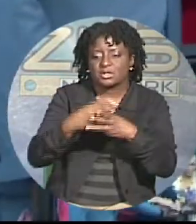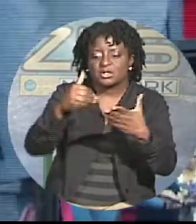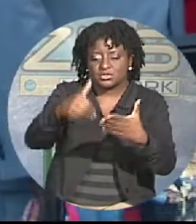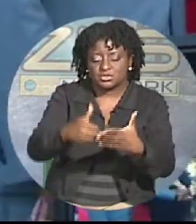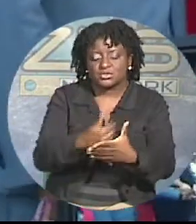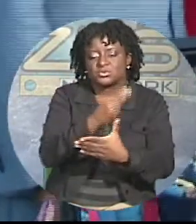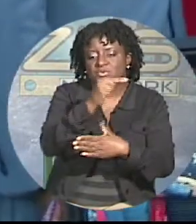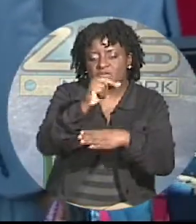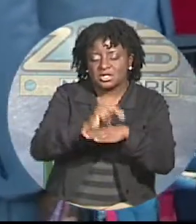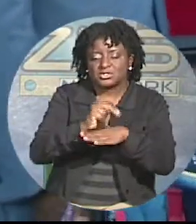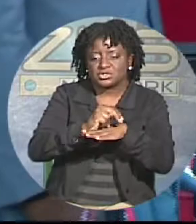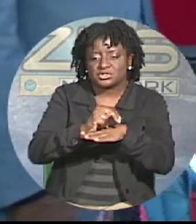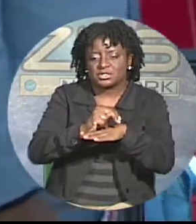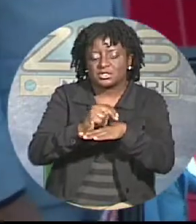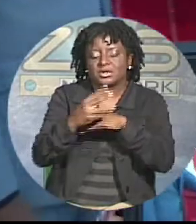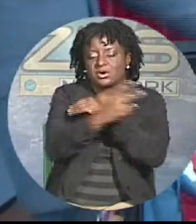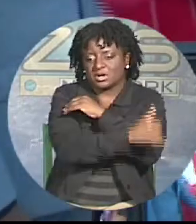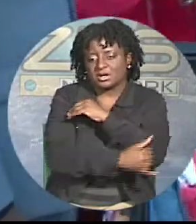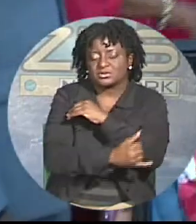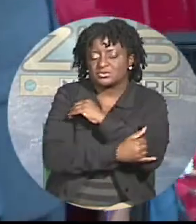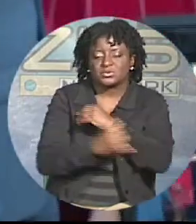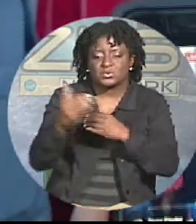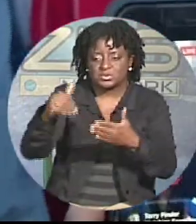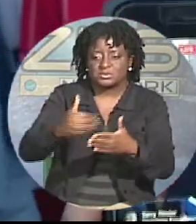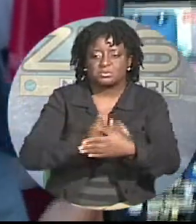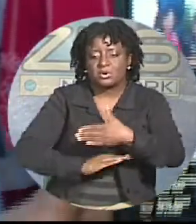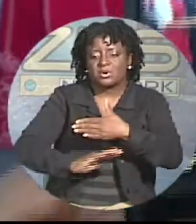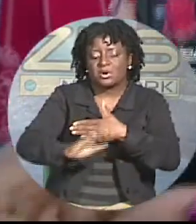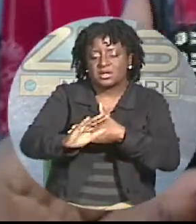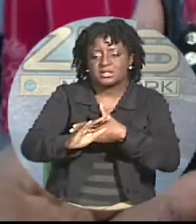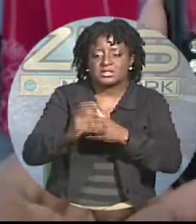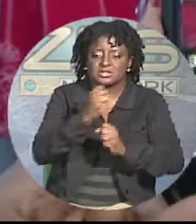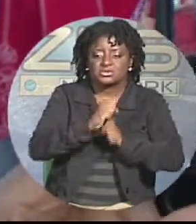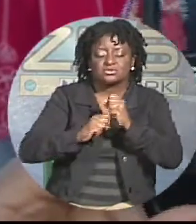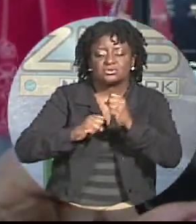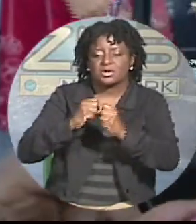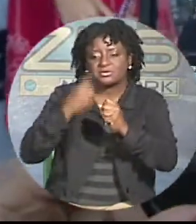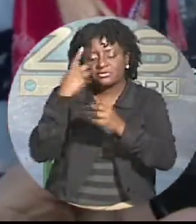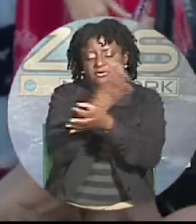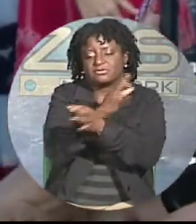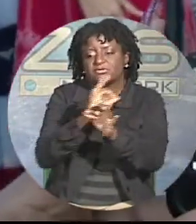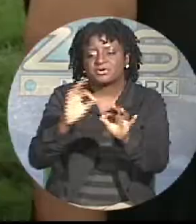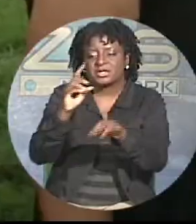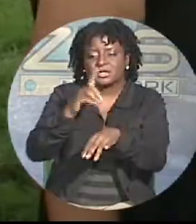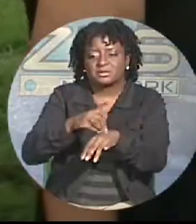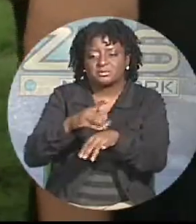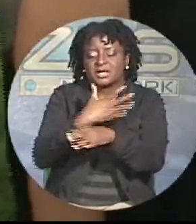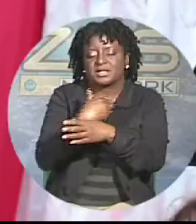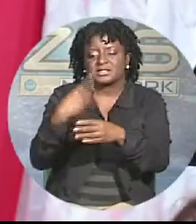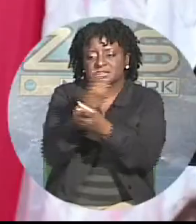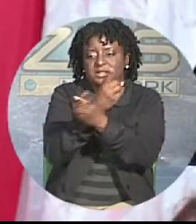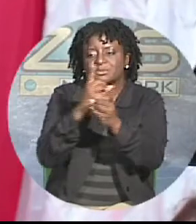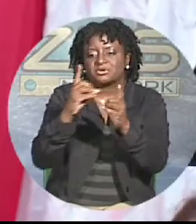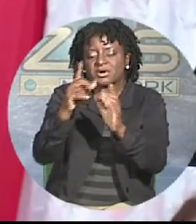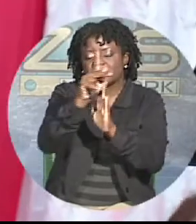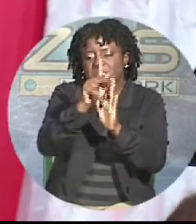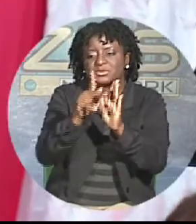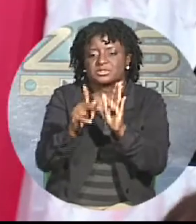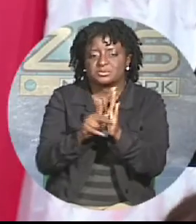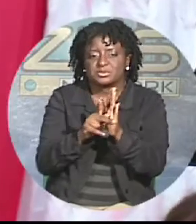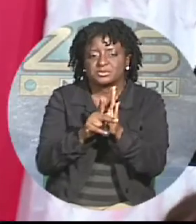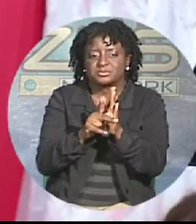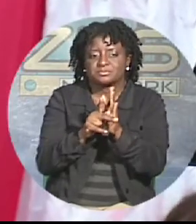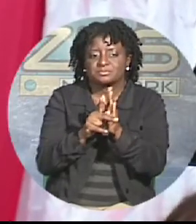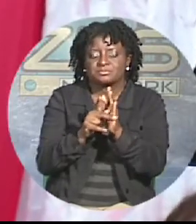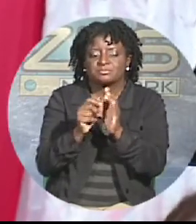to motivate many other territories to struggle for freedom and democratic principles. This yearning for freedom,